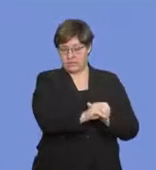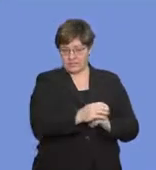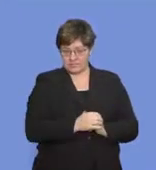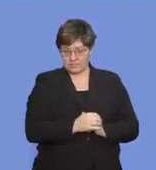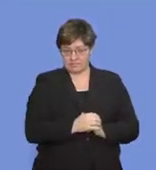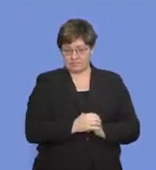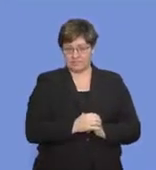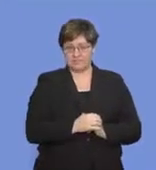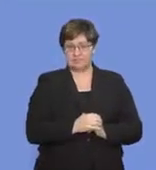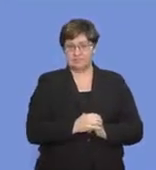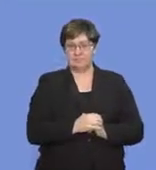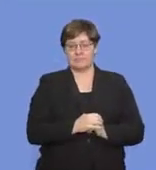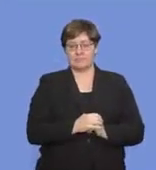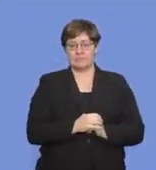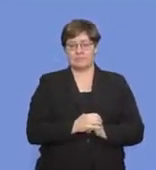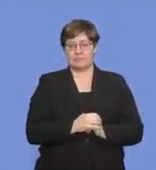offspring.